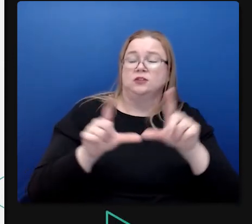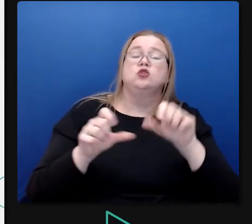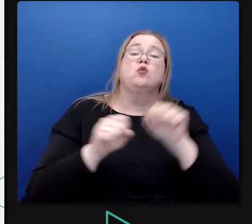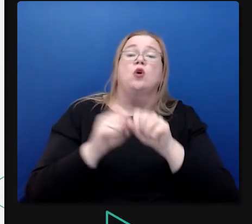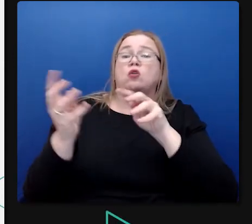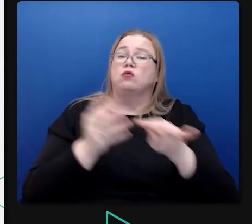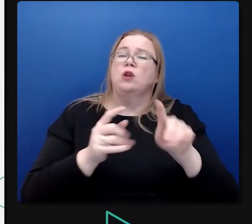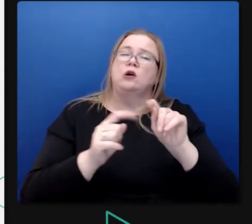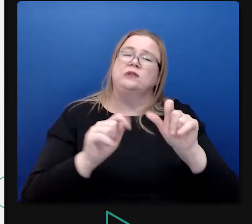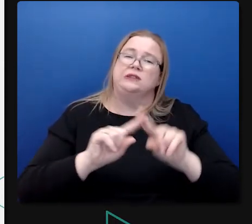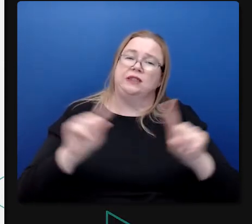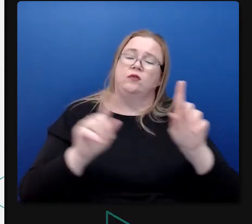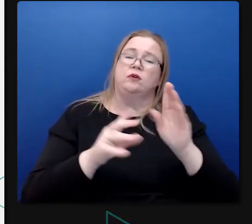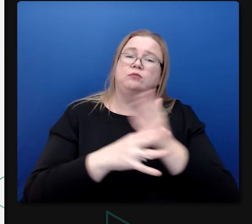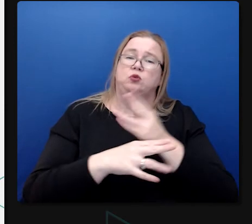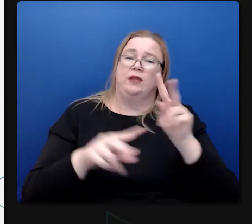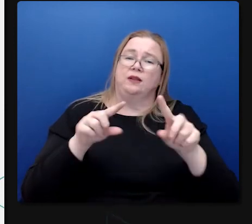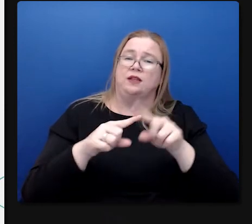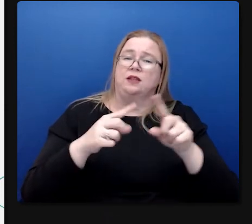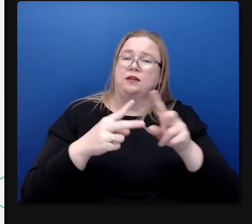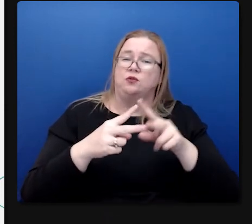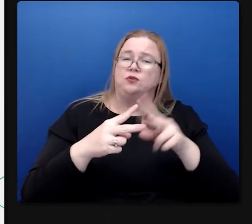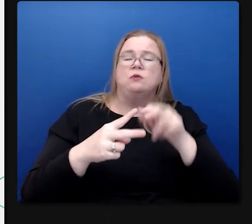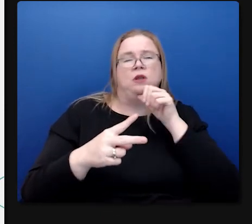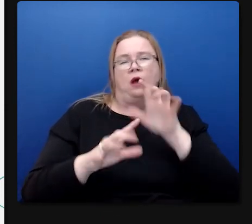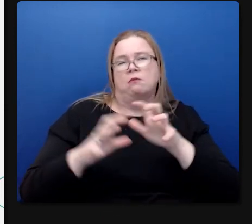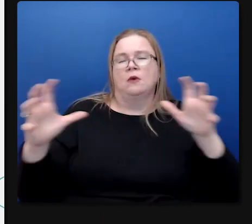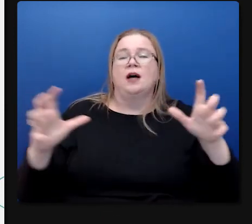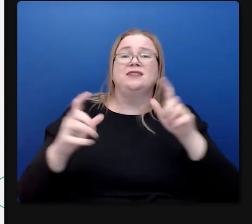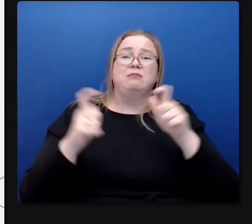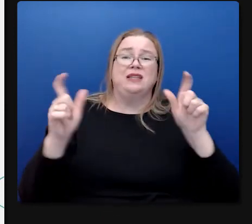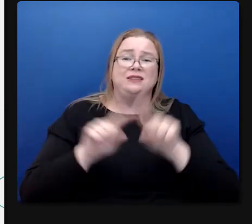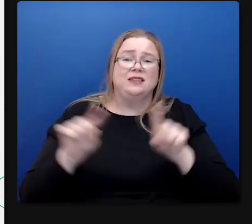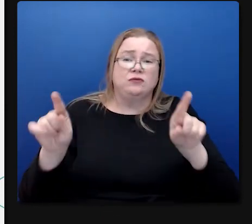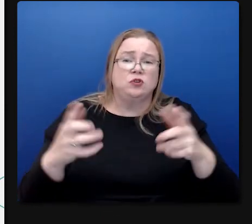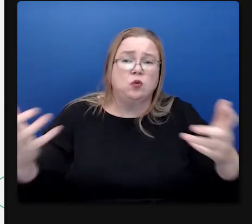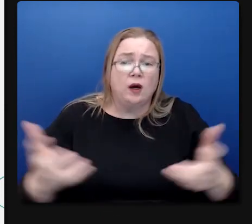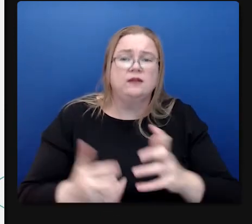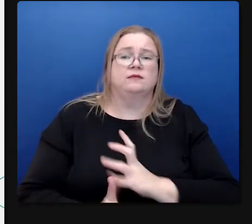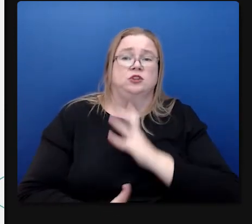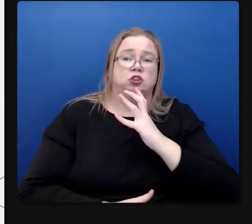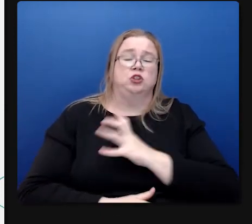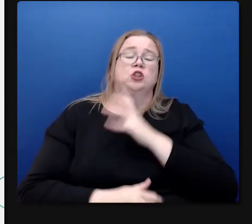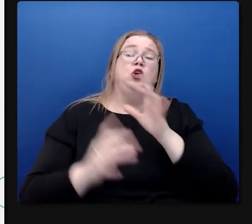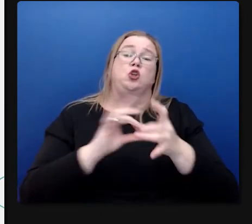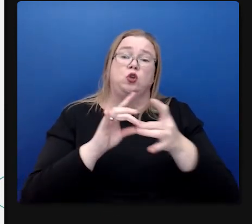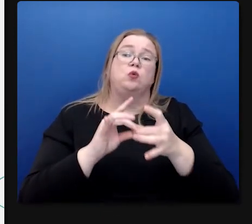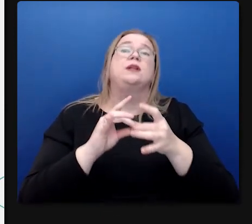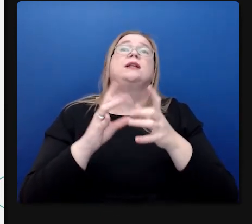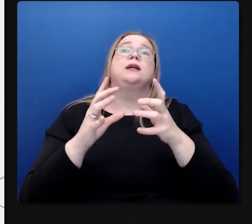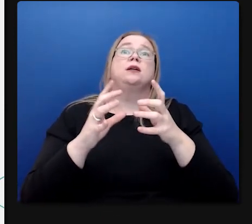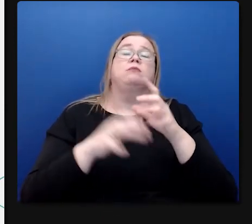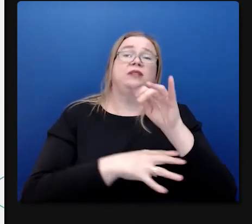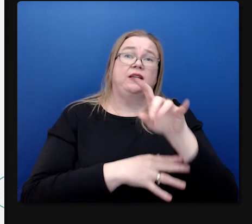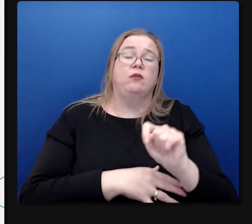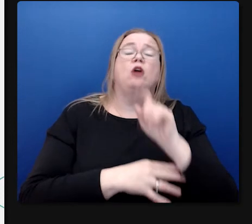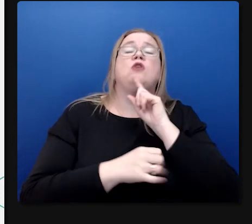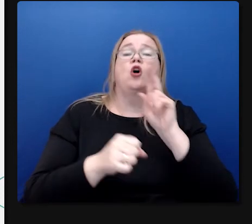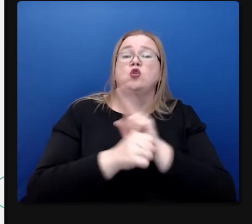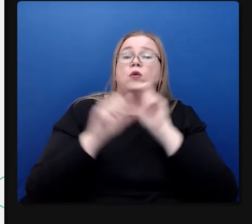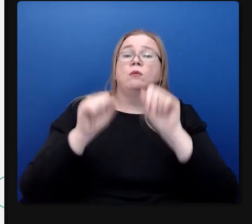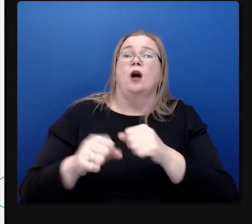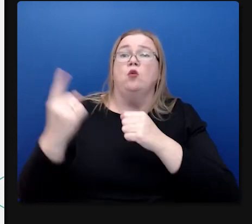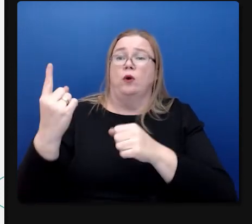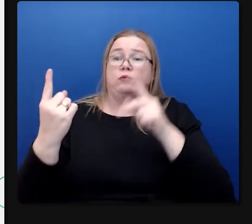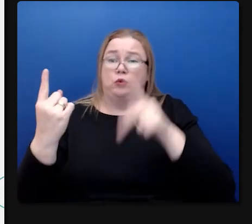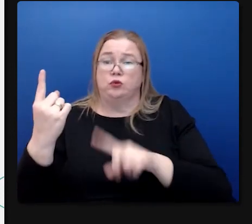The workflow is going to be a little different between the two of them, but not much. The main caveat here is officially Unity seats by default are usable